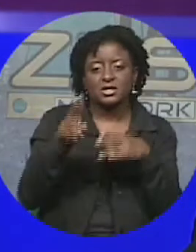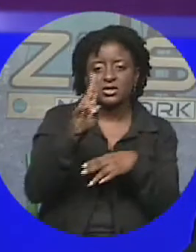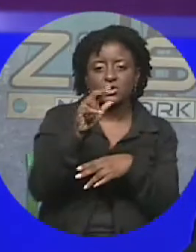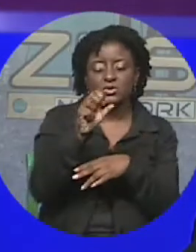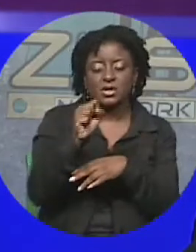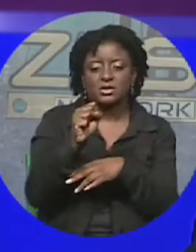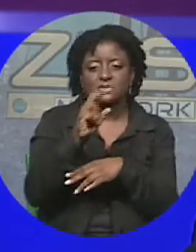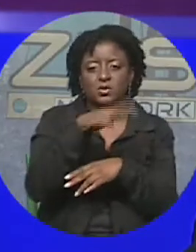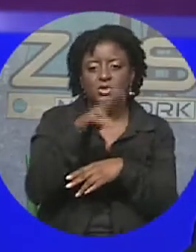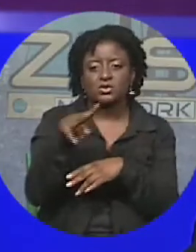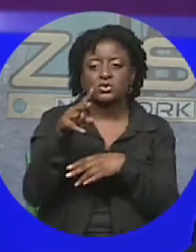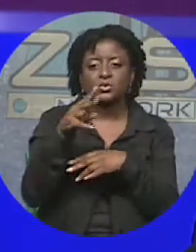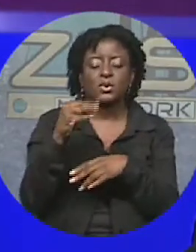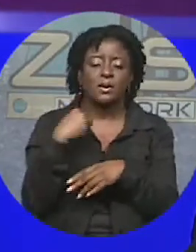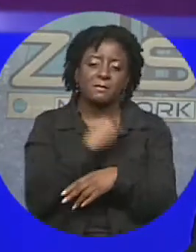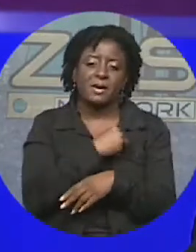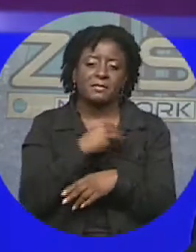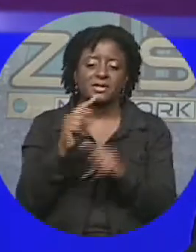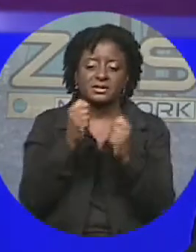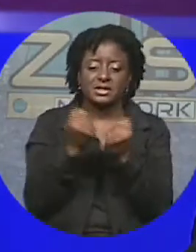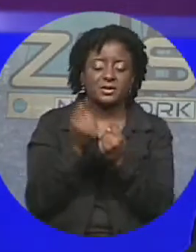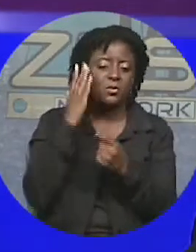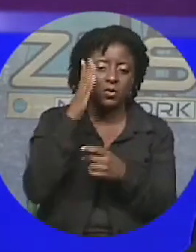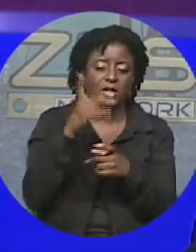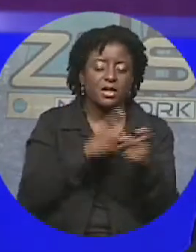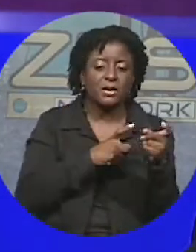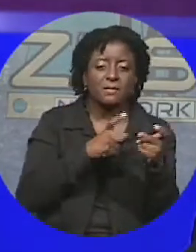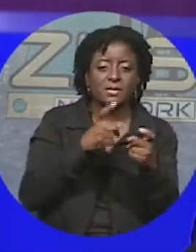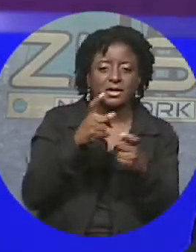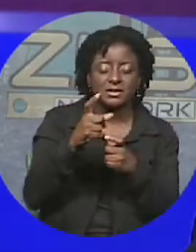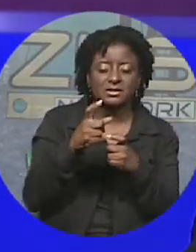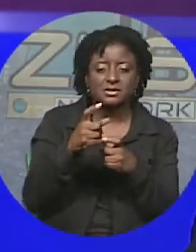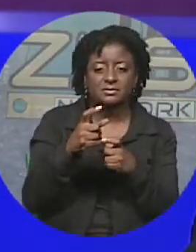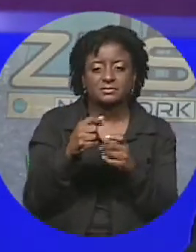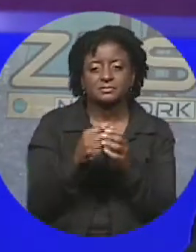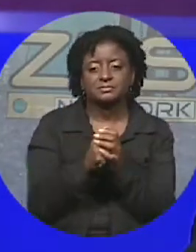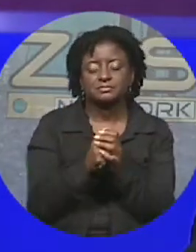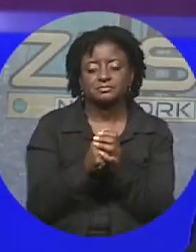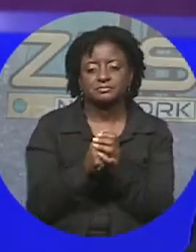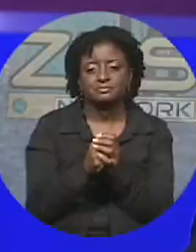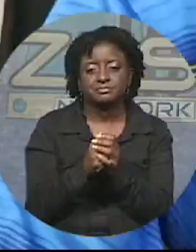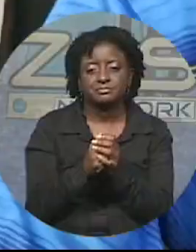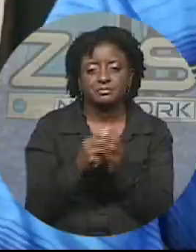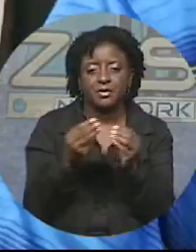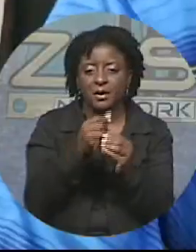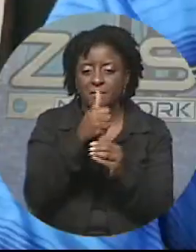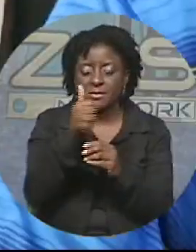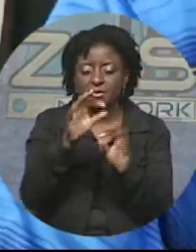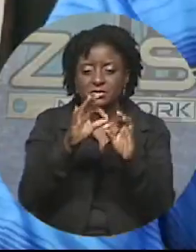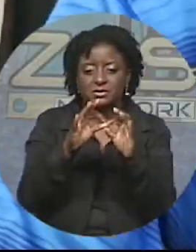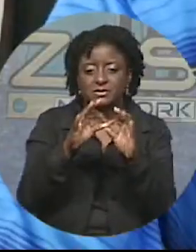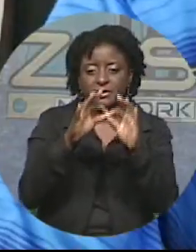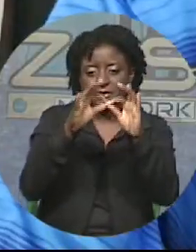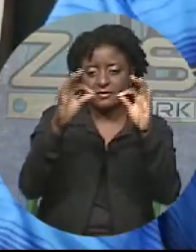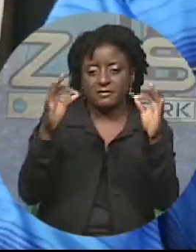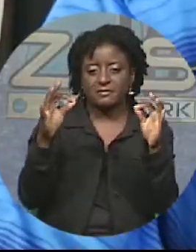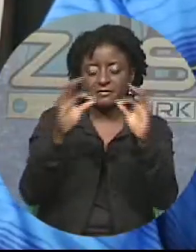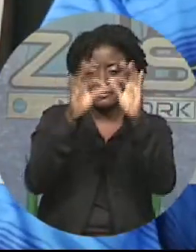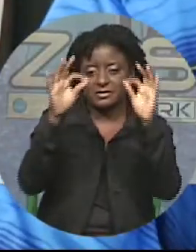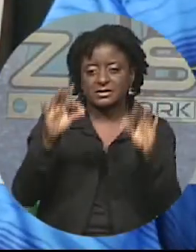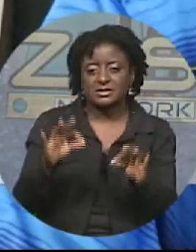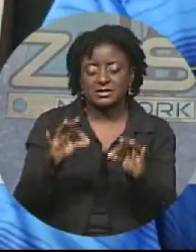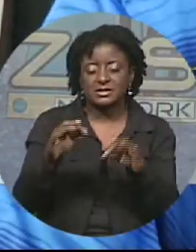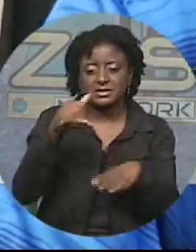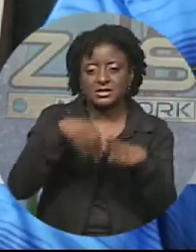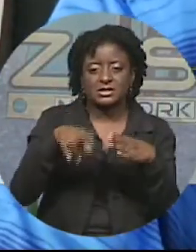our 22-member team will be competing at a venue which is second to none. Most facilities in the United States are built